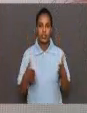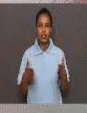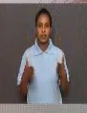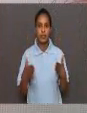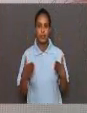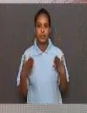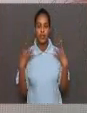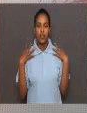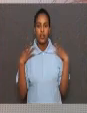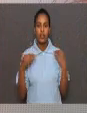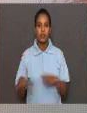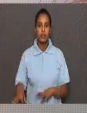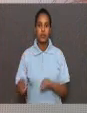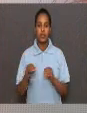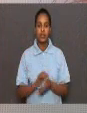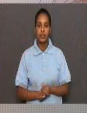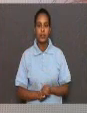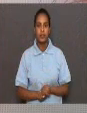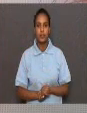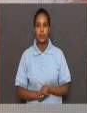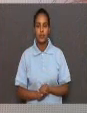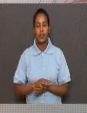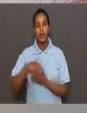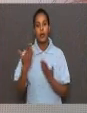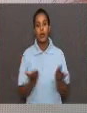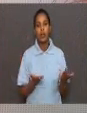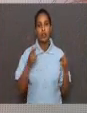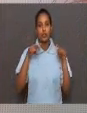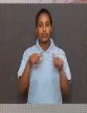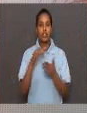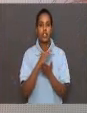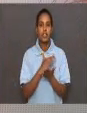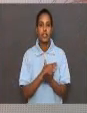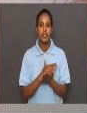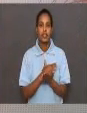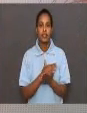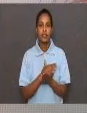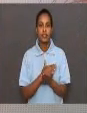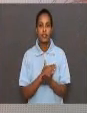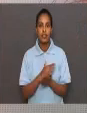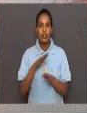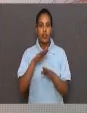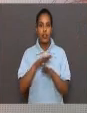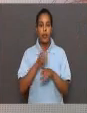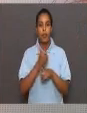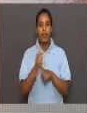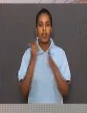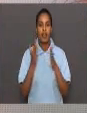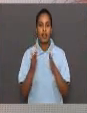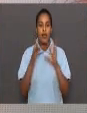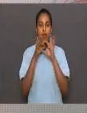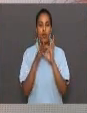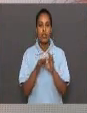Hello, teacher. Hello, students. Welcome to today's lesson